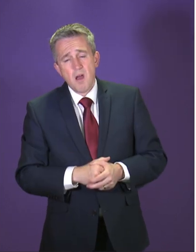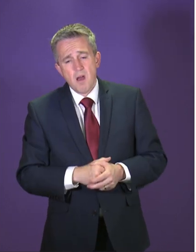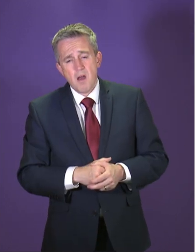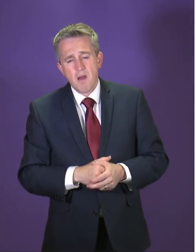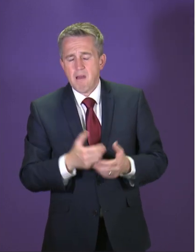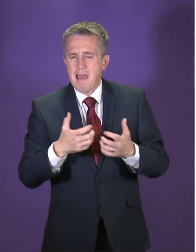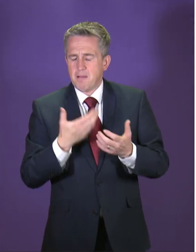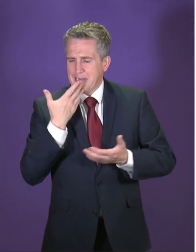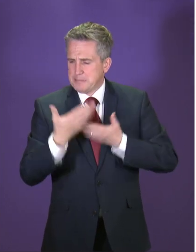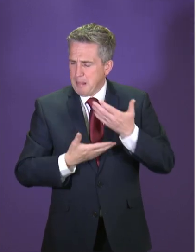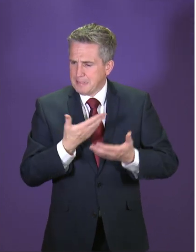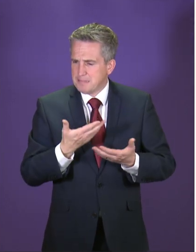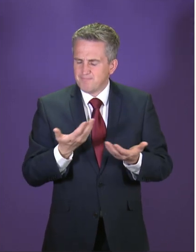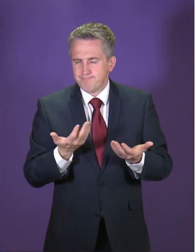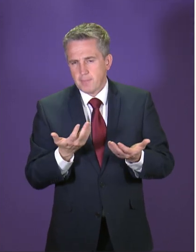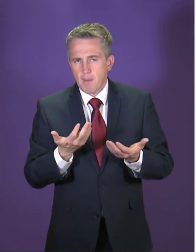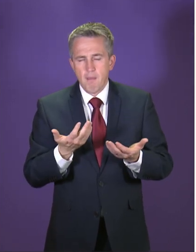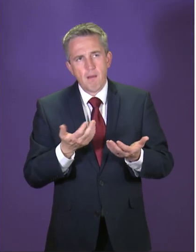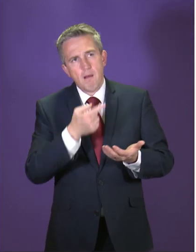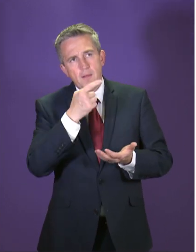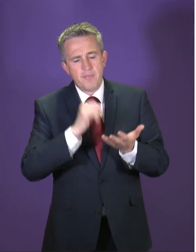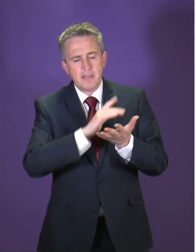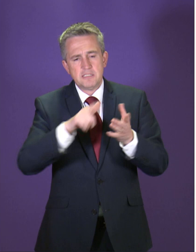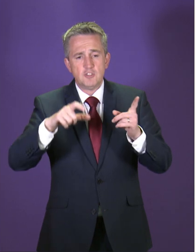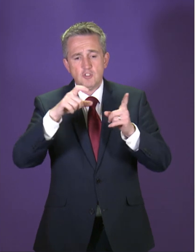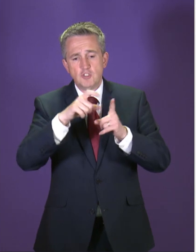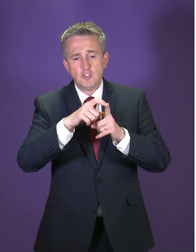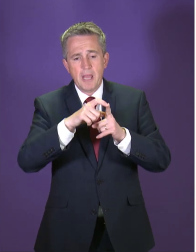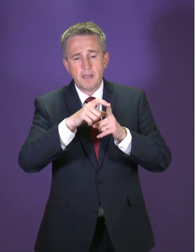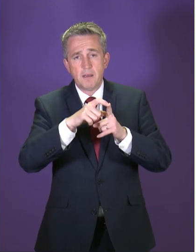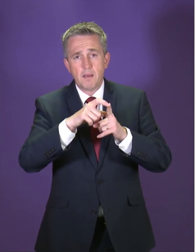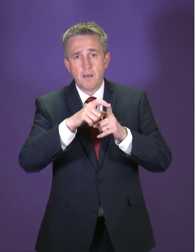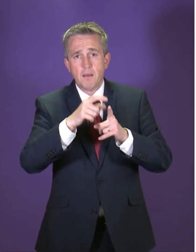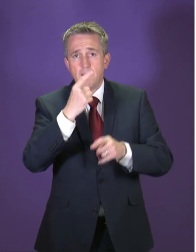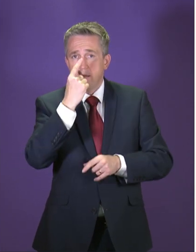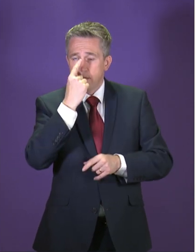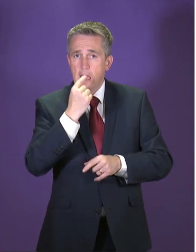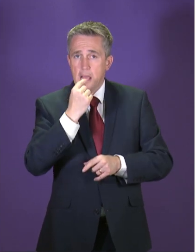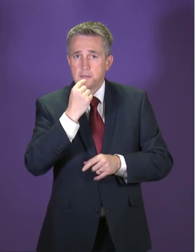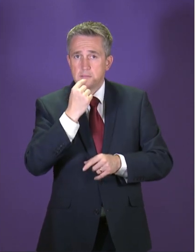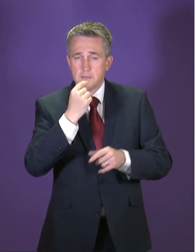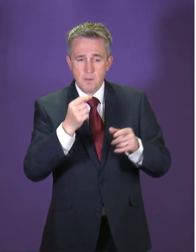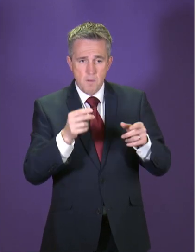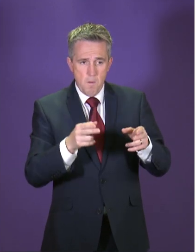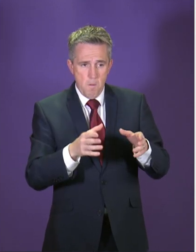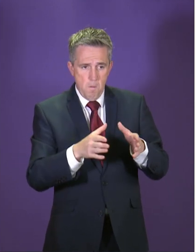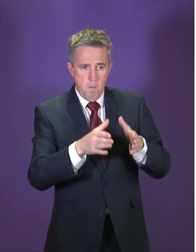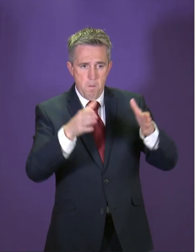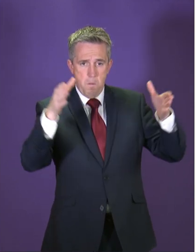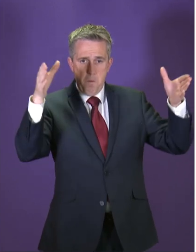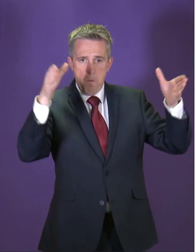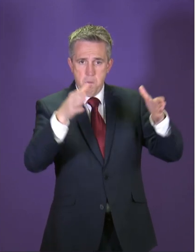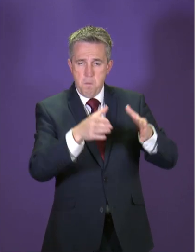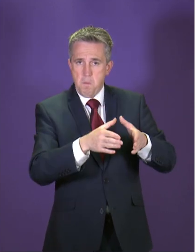I'm not going to explain your project, but it's basically a retractable structure that can become quite large.